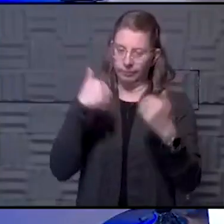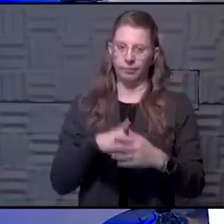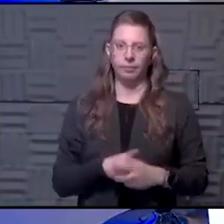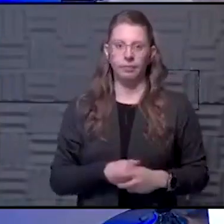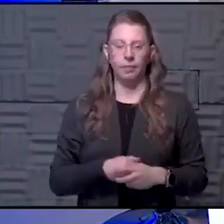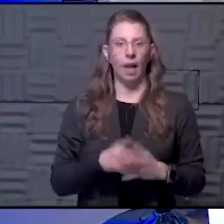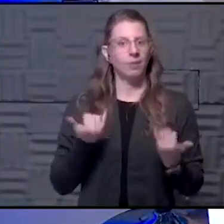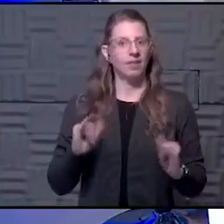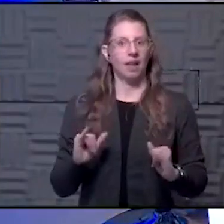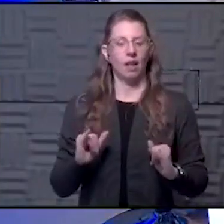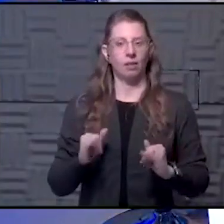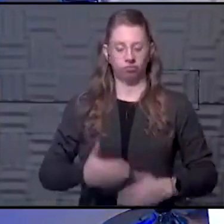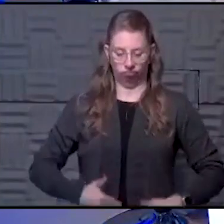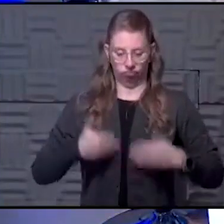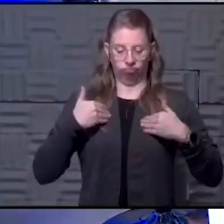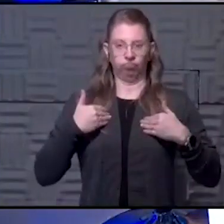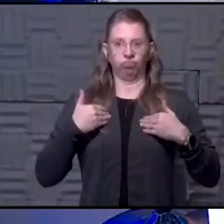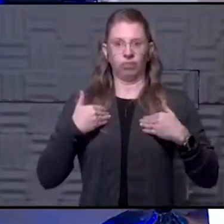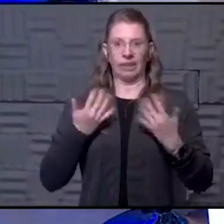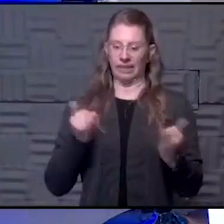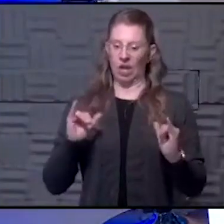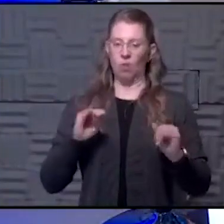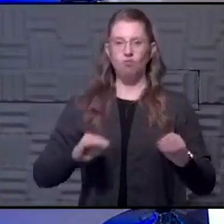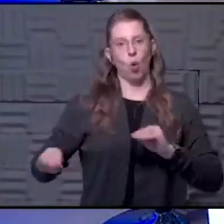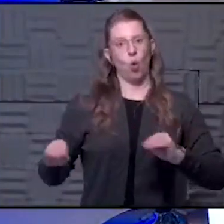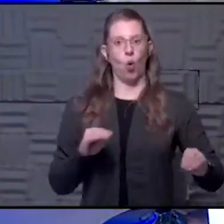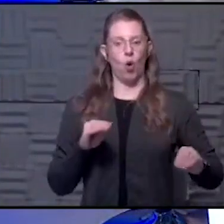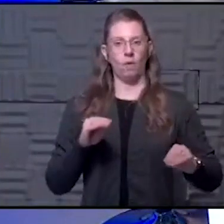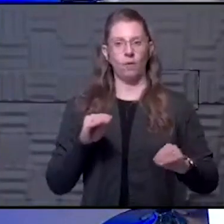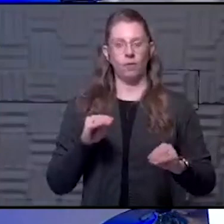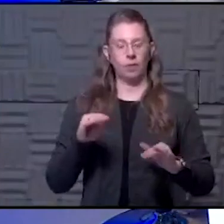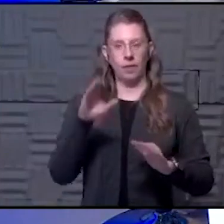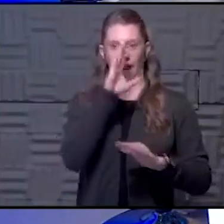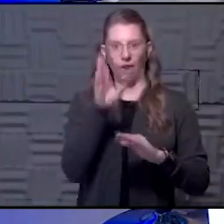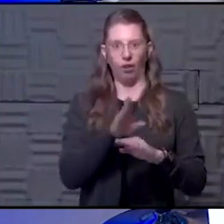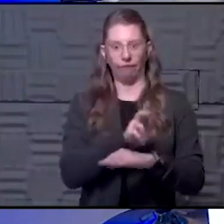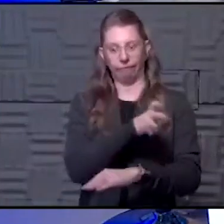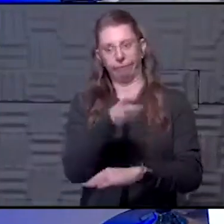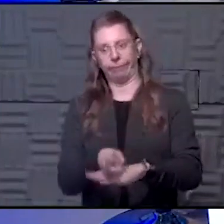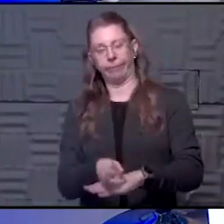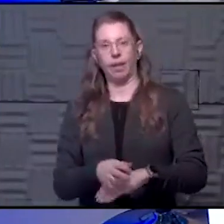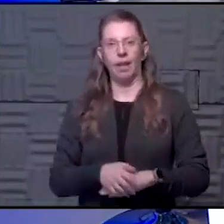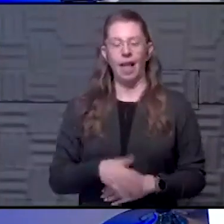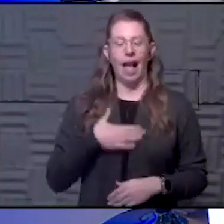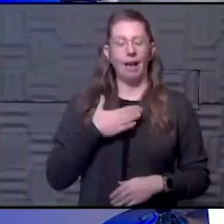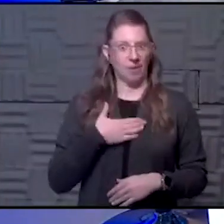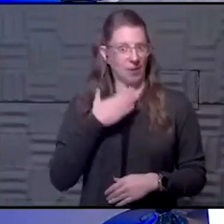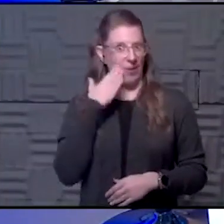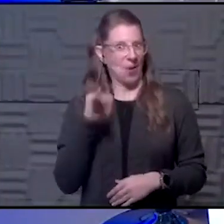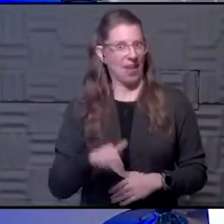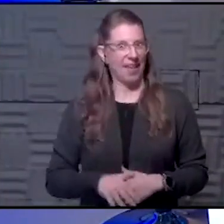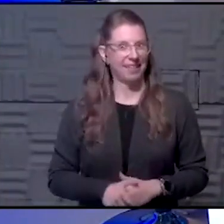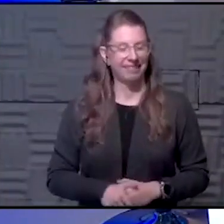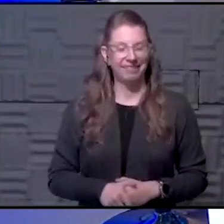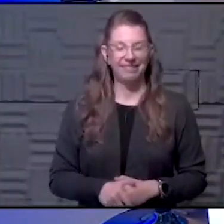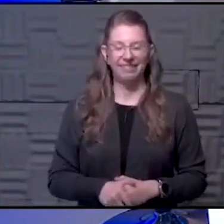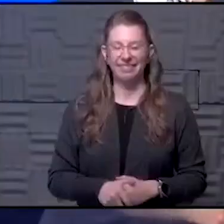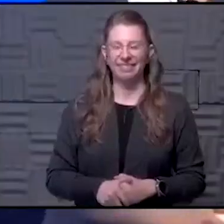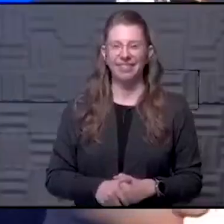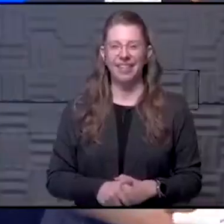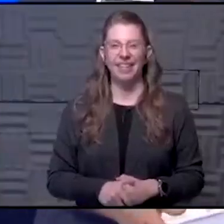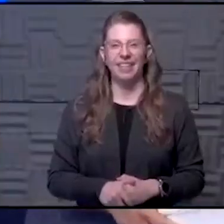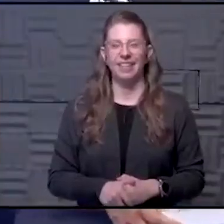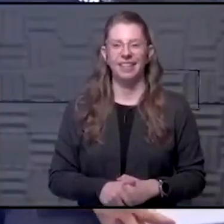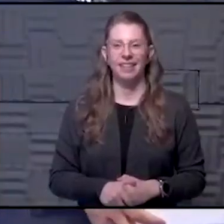still upright. I'm still bipedal. I can still move. I haven't right. collapsed yet. Great. Put I'm my glad to mask on, hear though. that. Stay